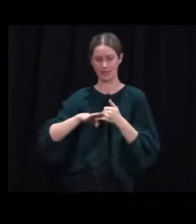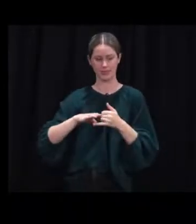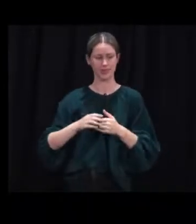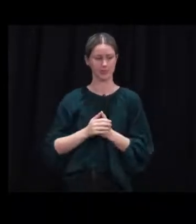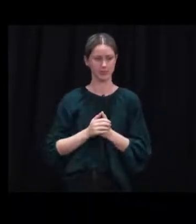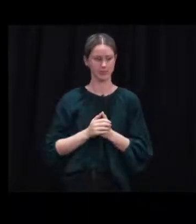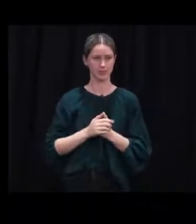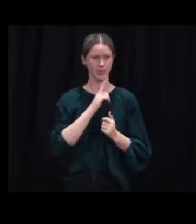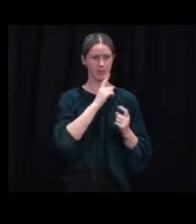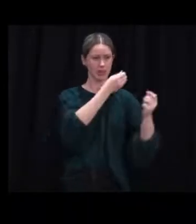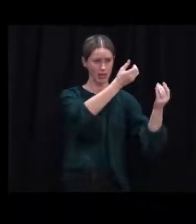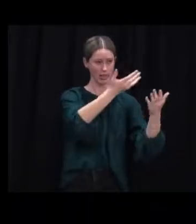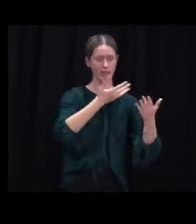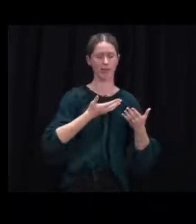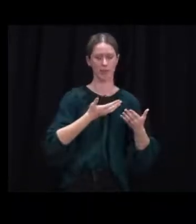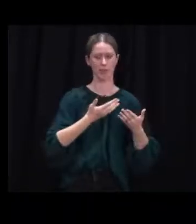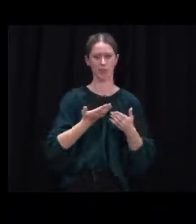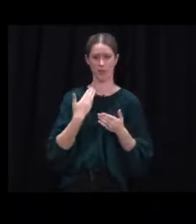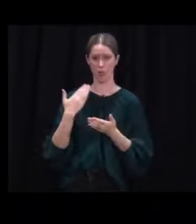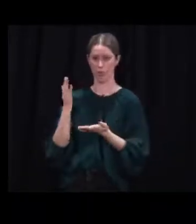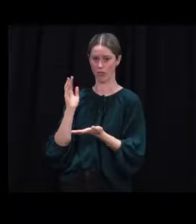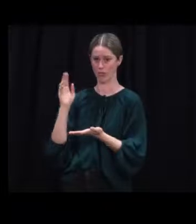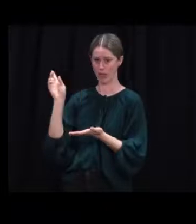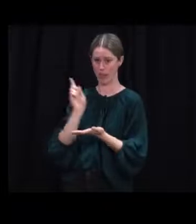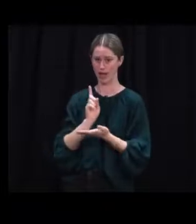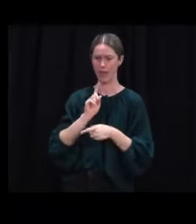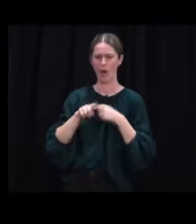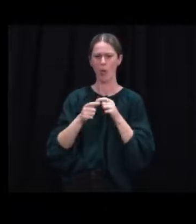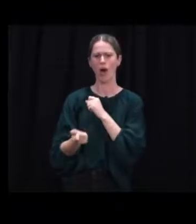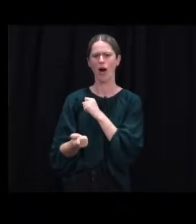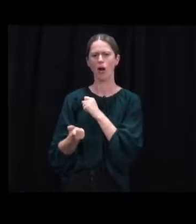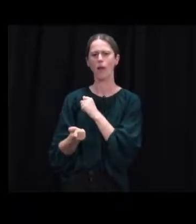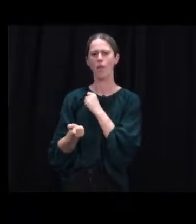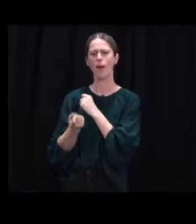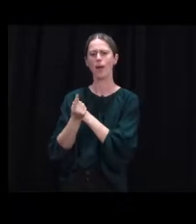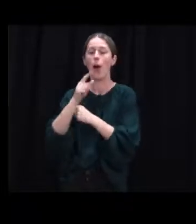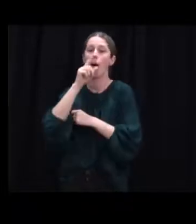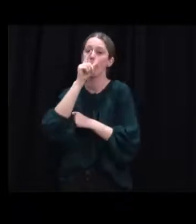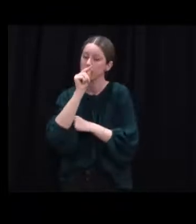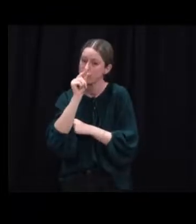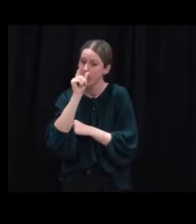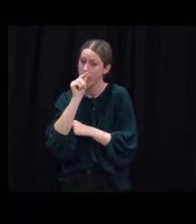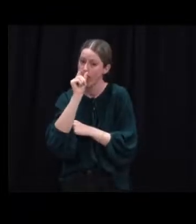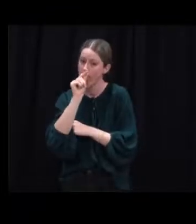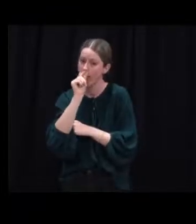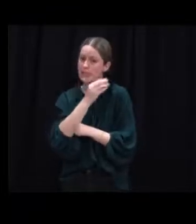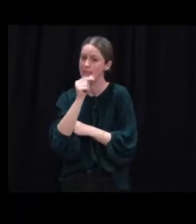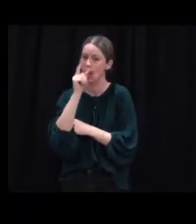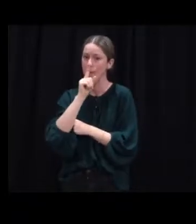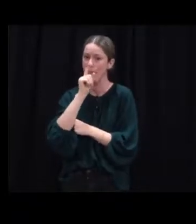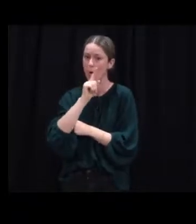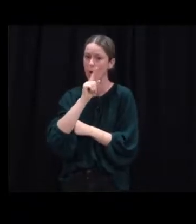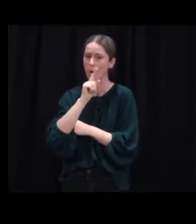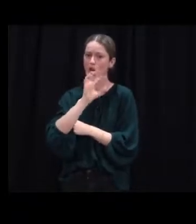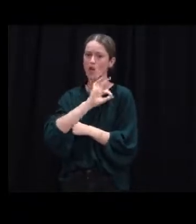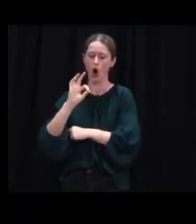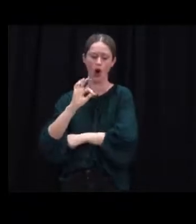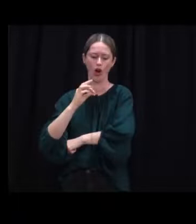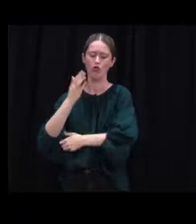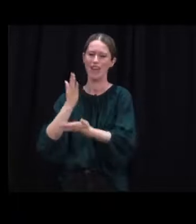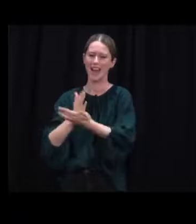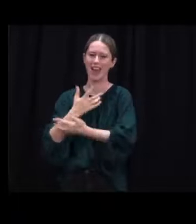that earlier than waiting right for the day 12 test. And finally, I've just been briefed on the team before I came down